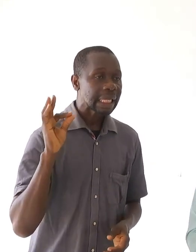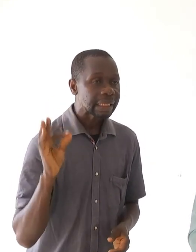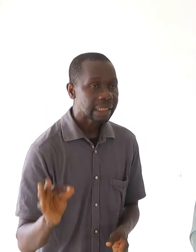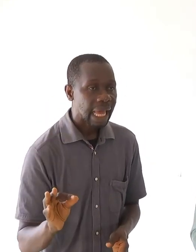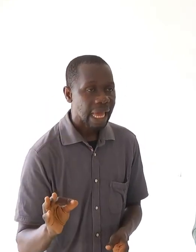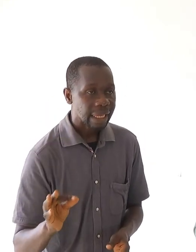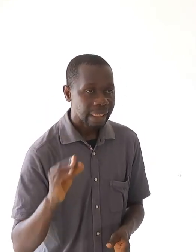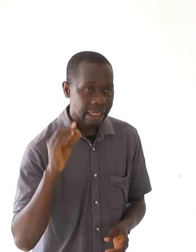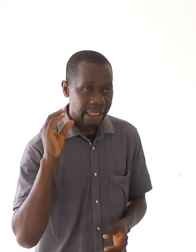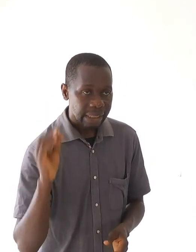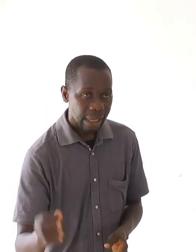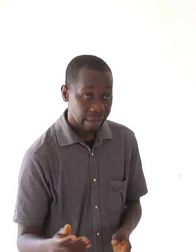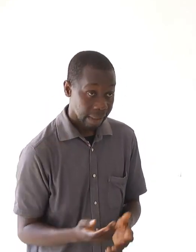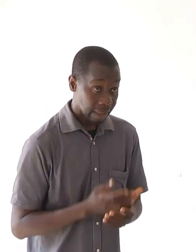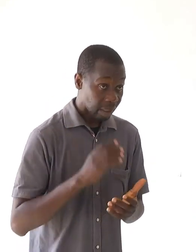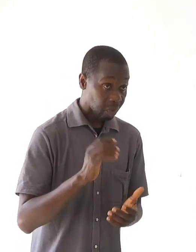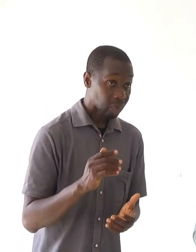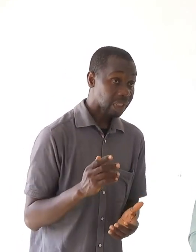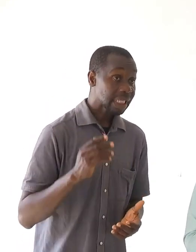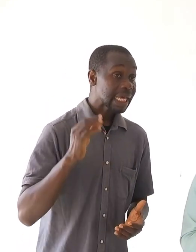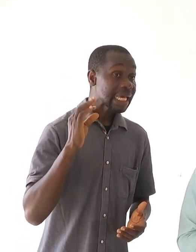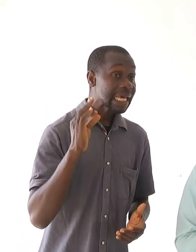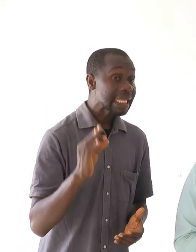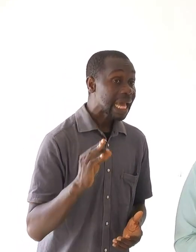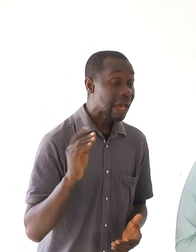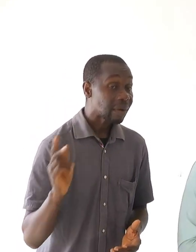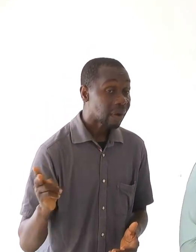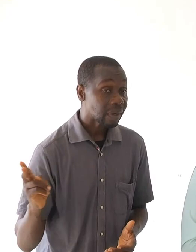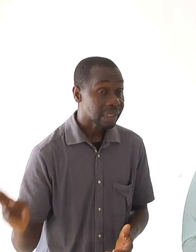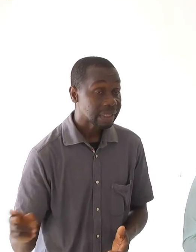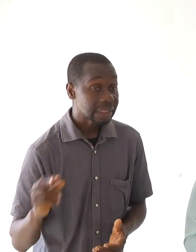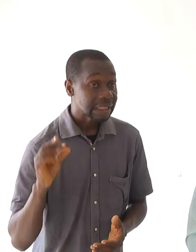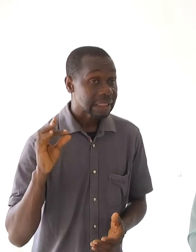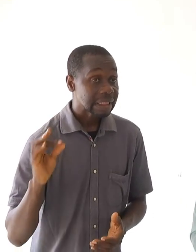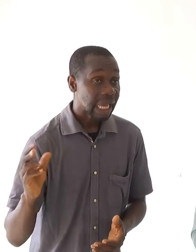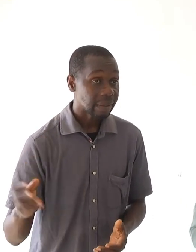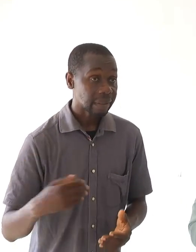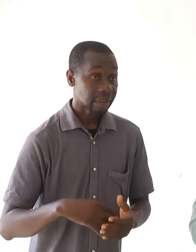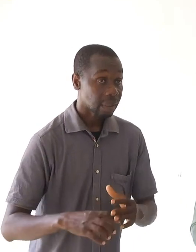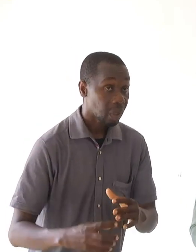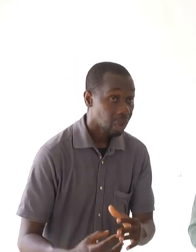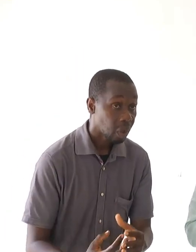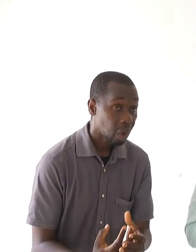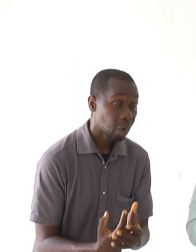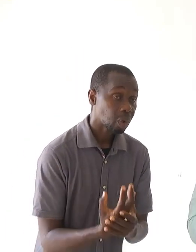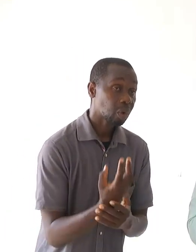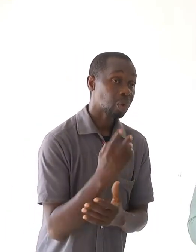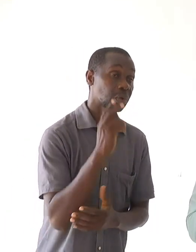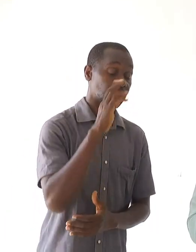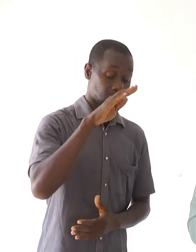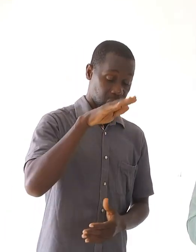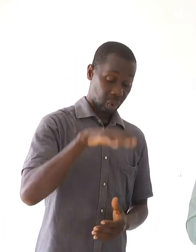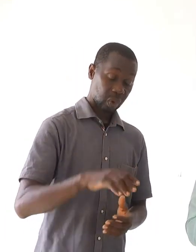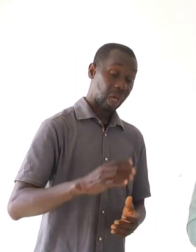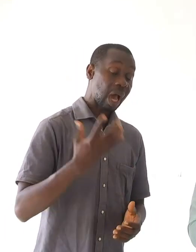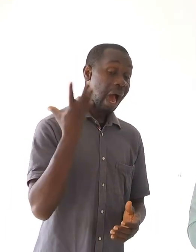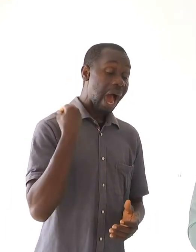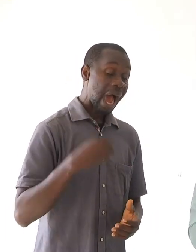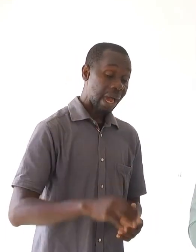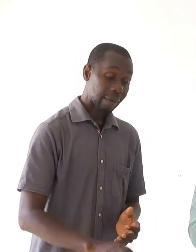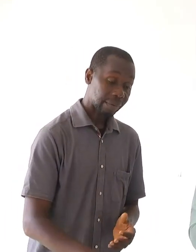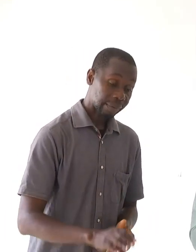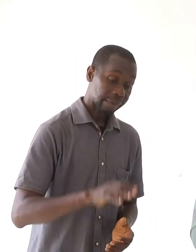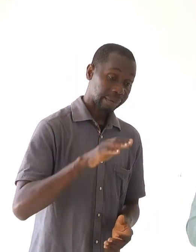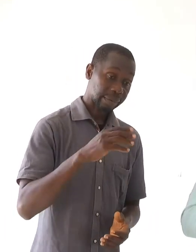produces thyroxine. Now, thyroxine is a growth hormone. That means it controls how we grow. If you